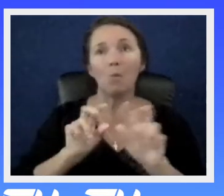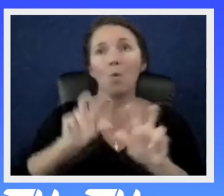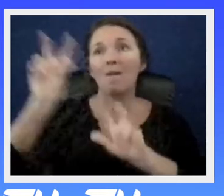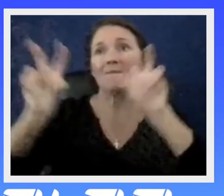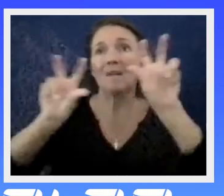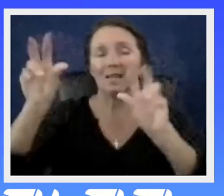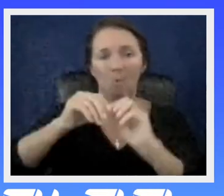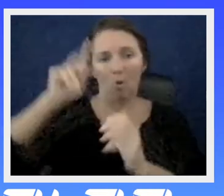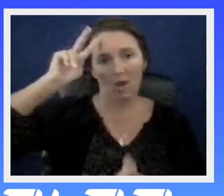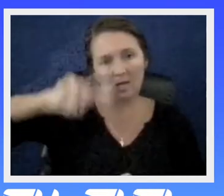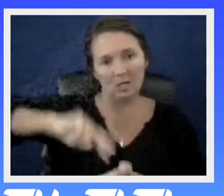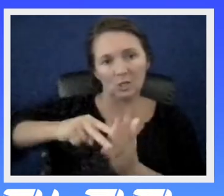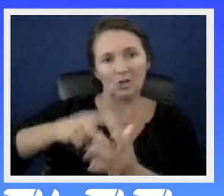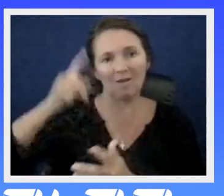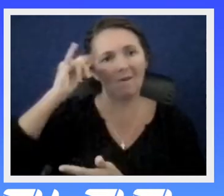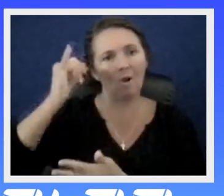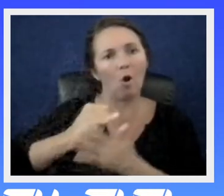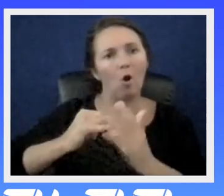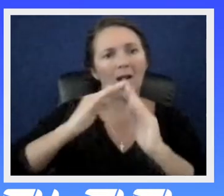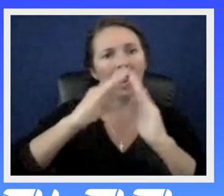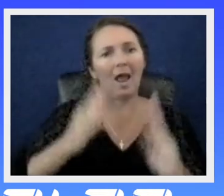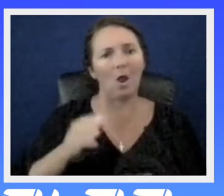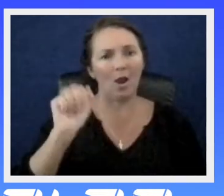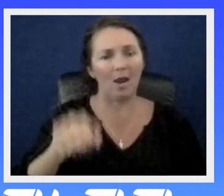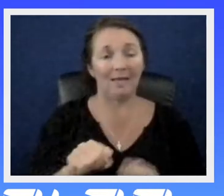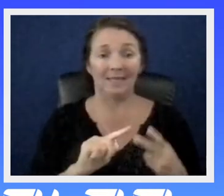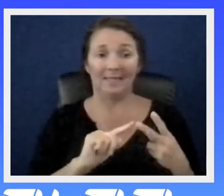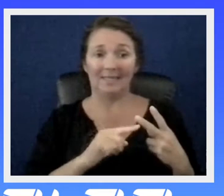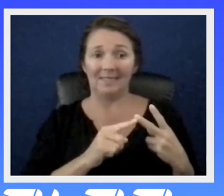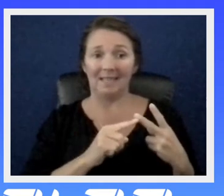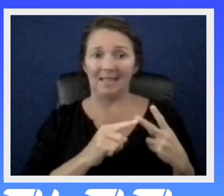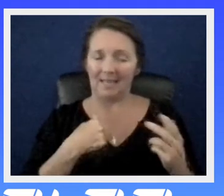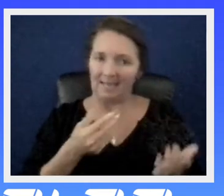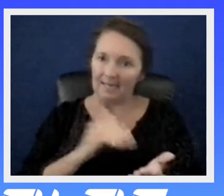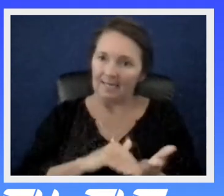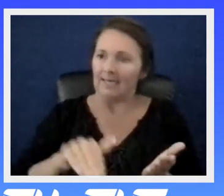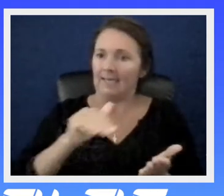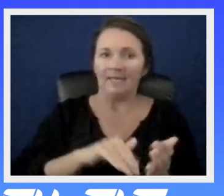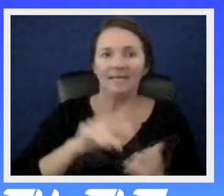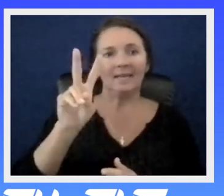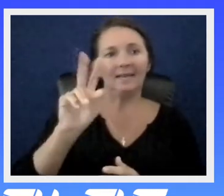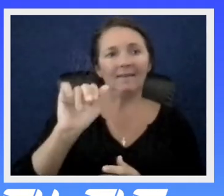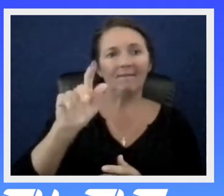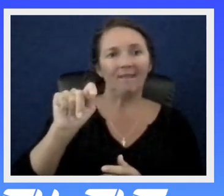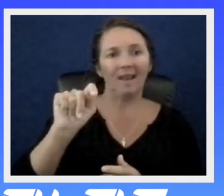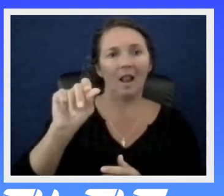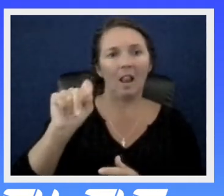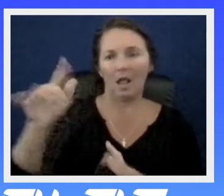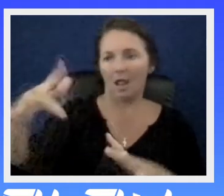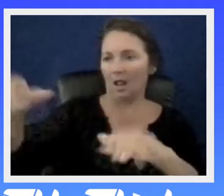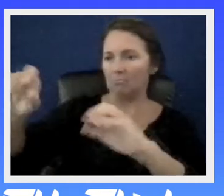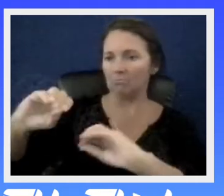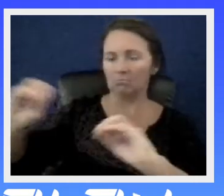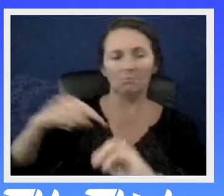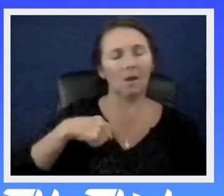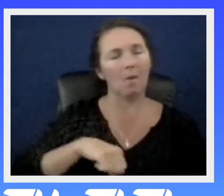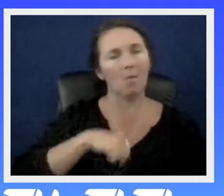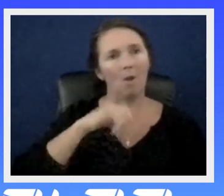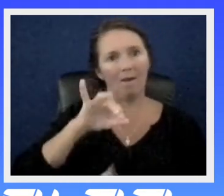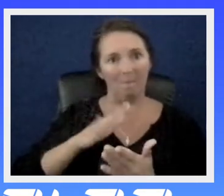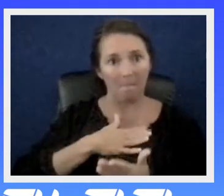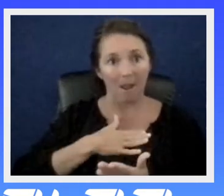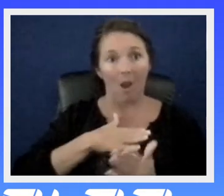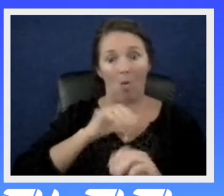artist housing. The second piece, I keep bringing up the vacant lot initiative because I can't tell you how proud I am of this work and my team.